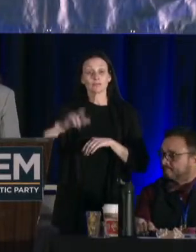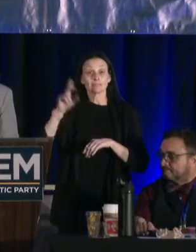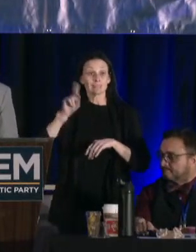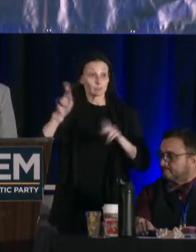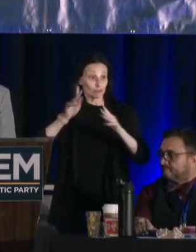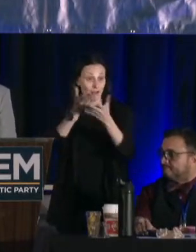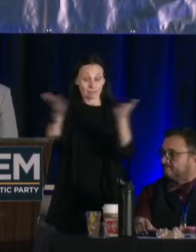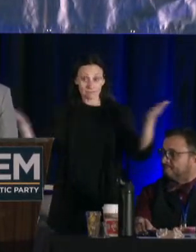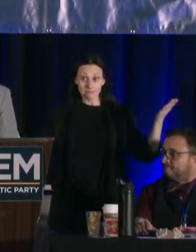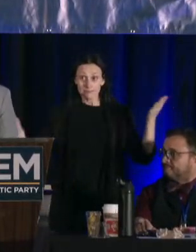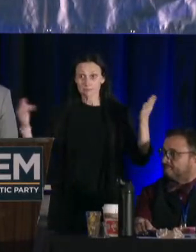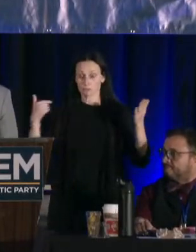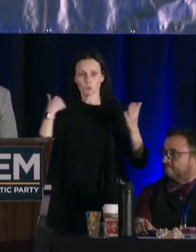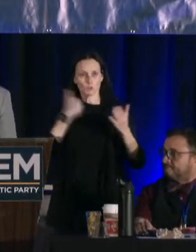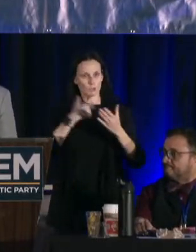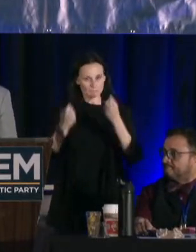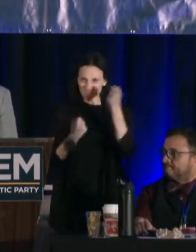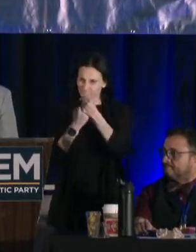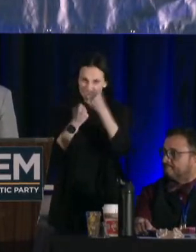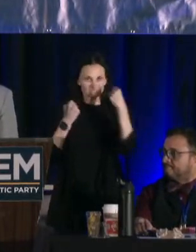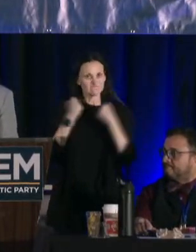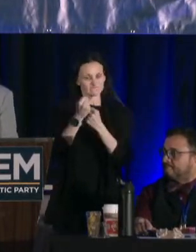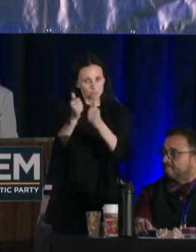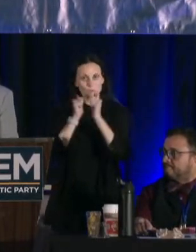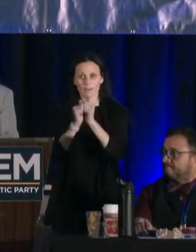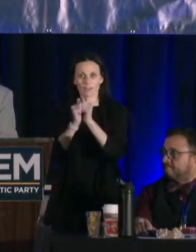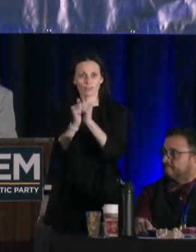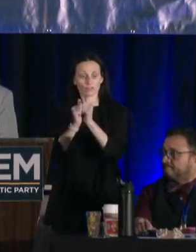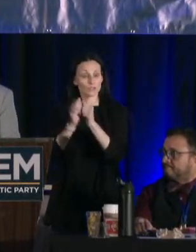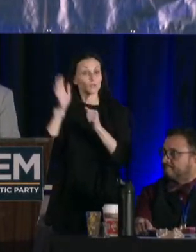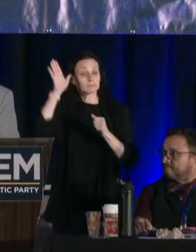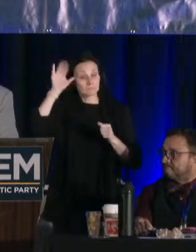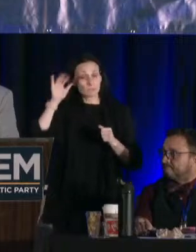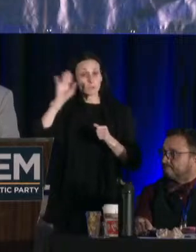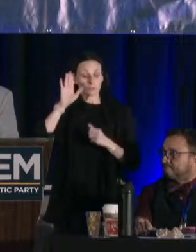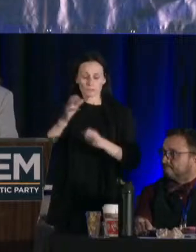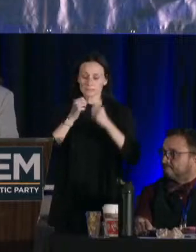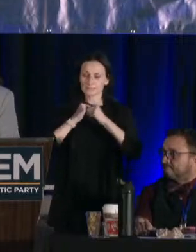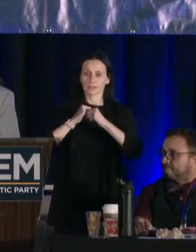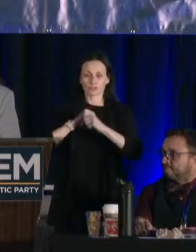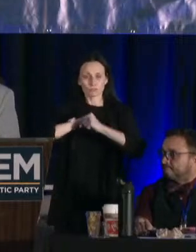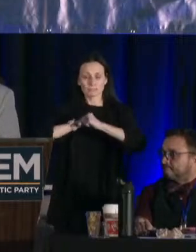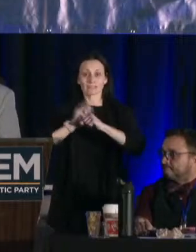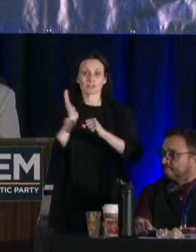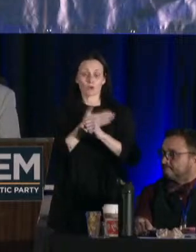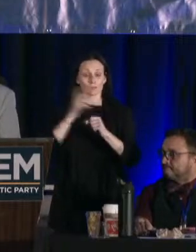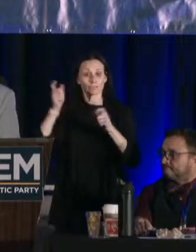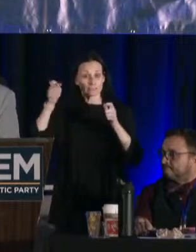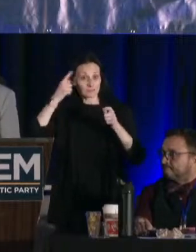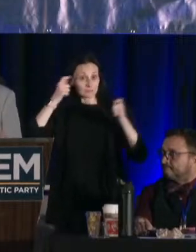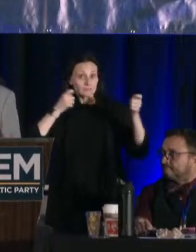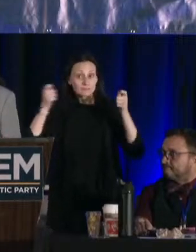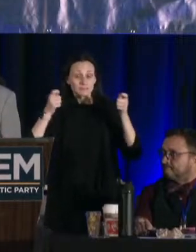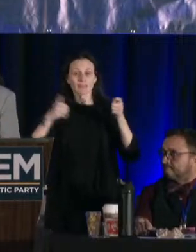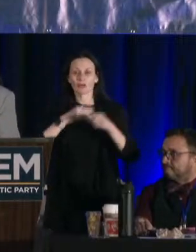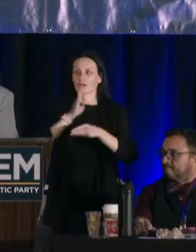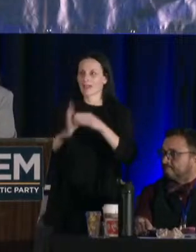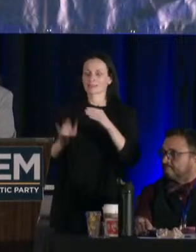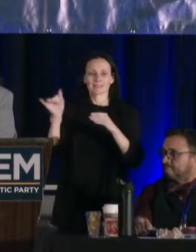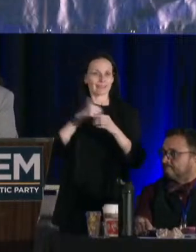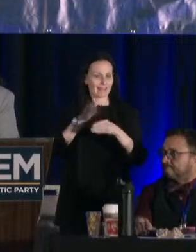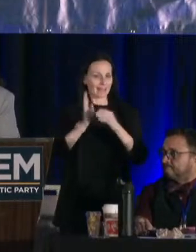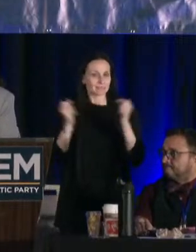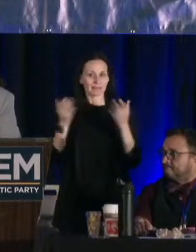Democrats, we are in this together. We will together protect our democracy, and I'll end just like I end